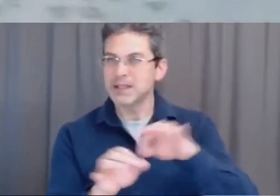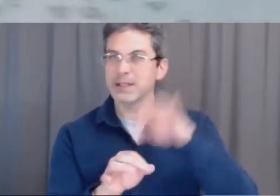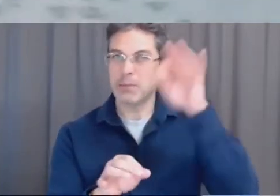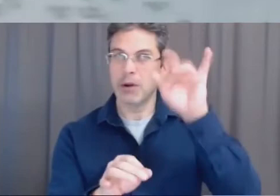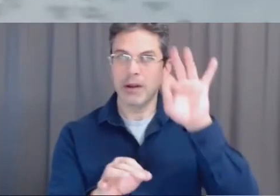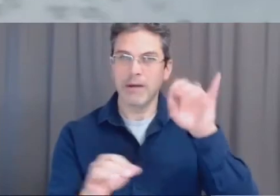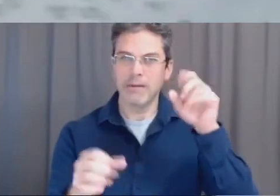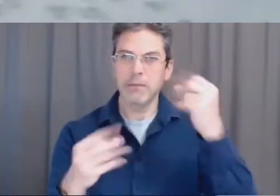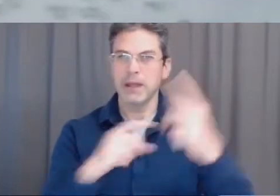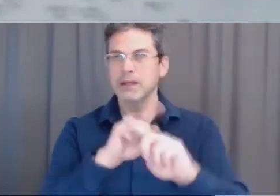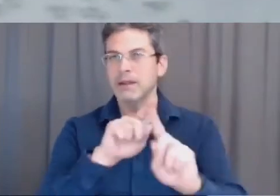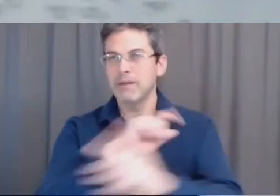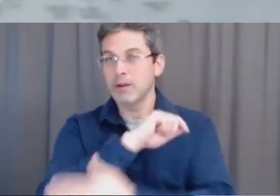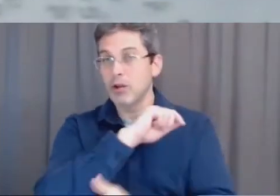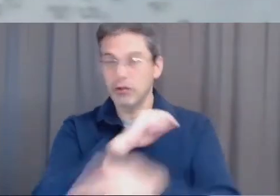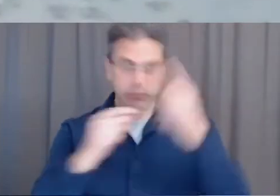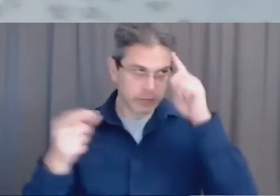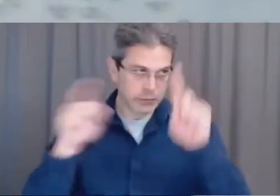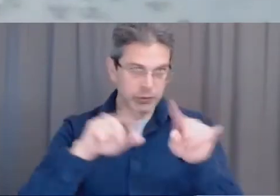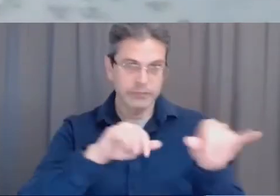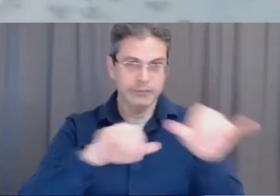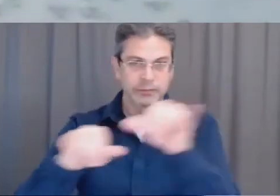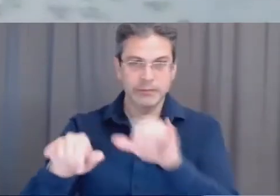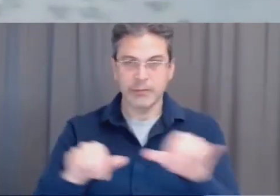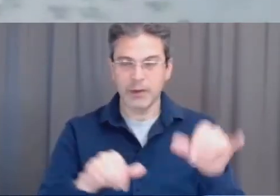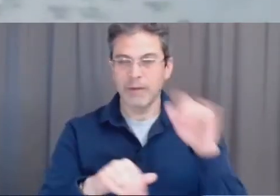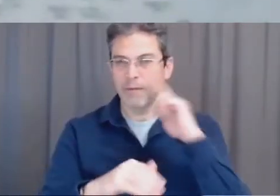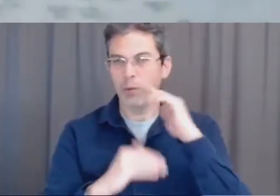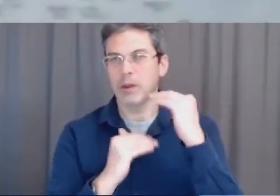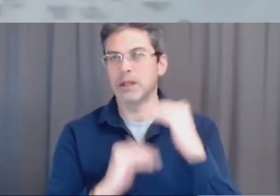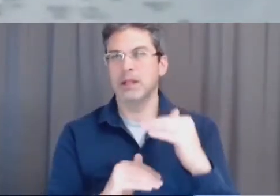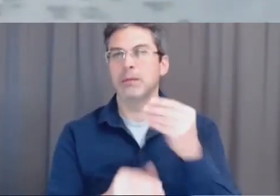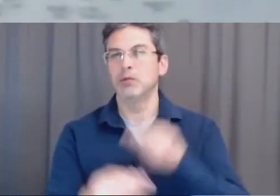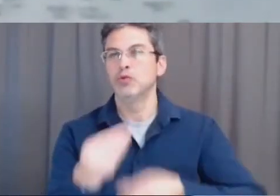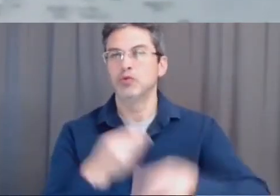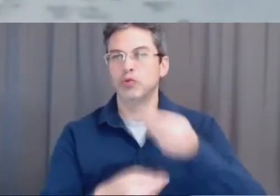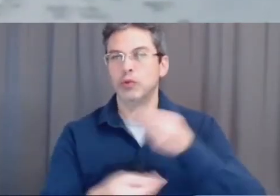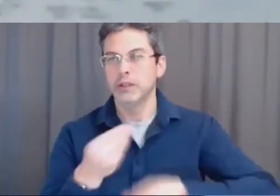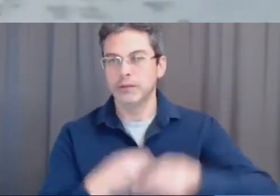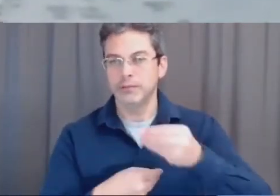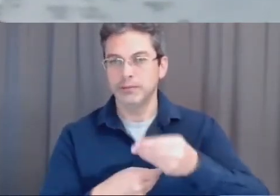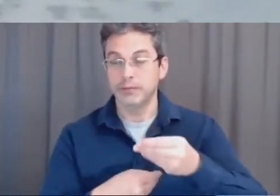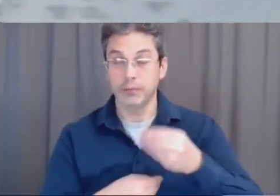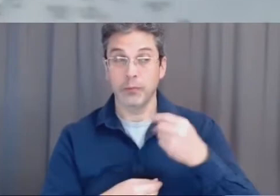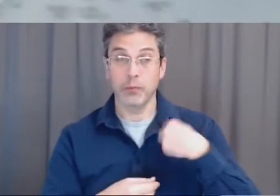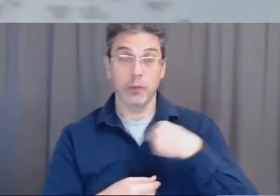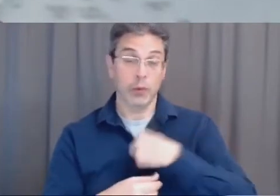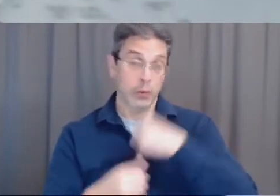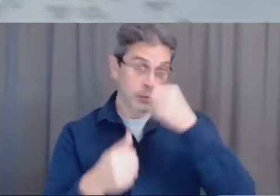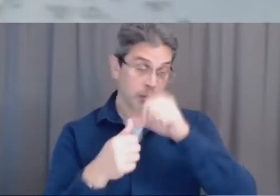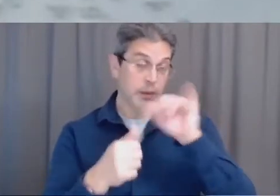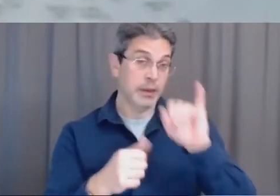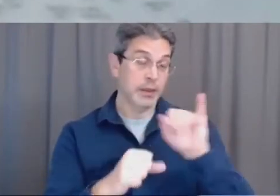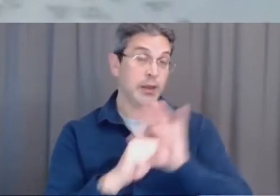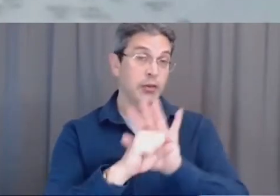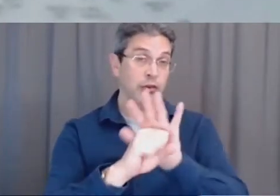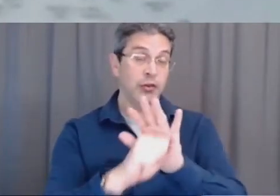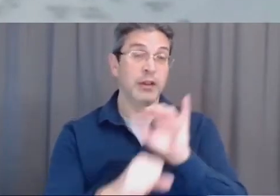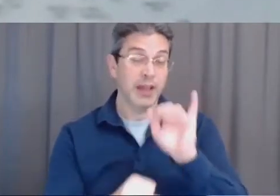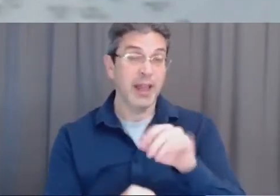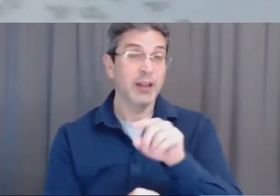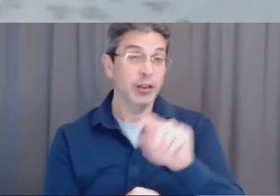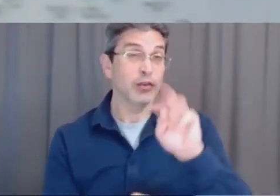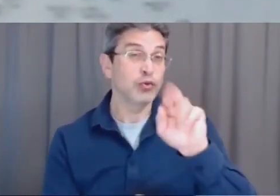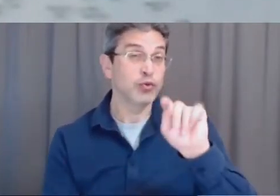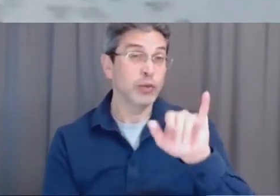regulate the trade in conventional weapons. When we were pushing for the Arms Trade Treaty, I recall, and the Arms Trade Treaty, by the way, is a relatively new